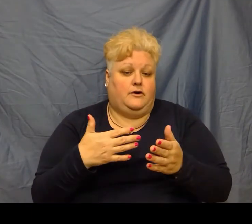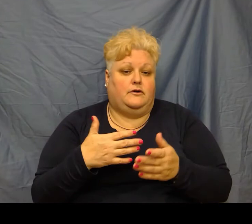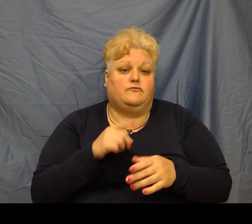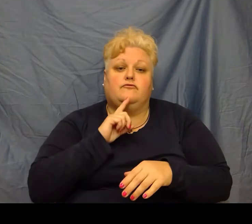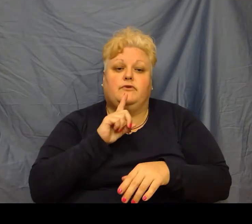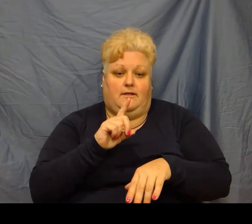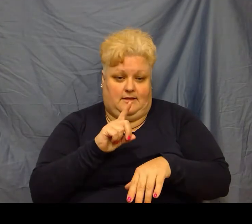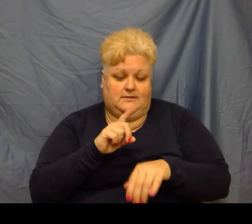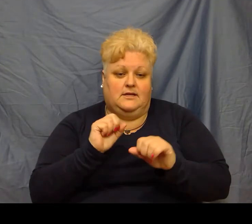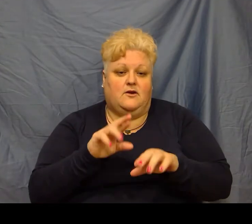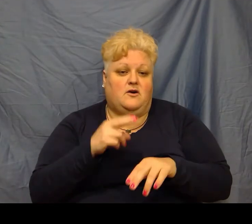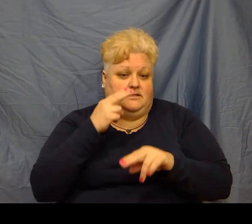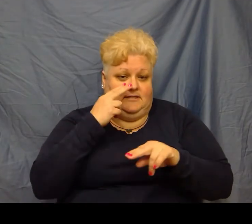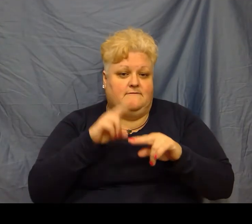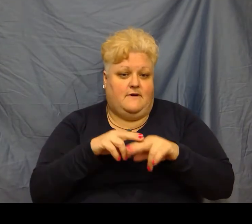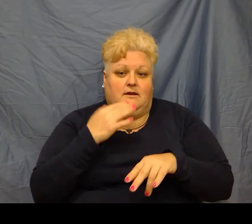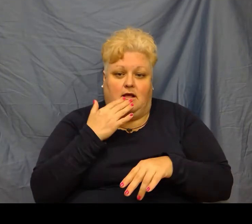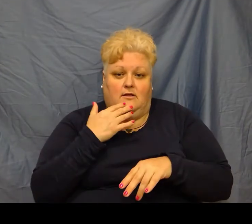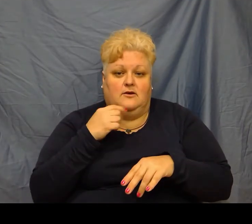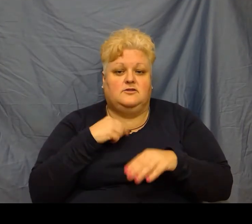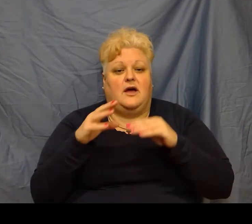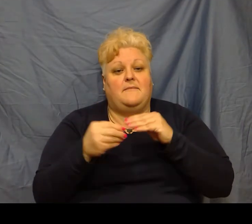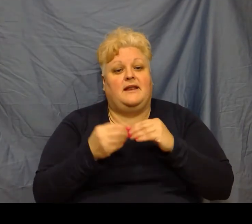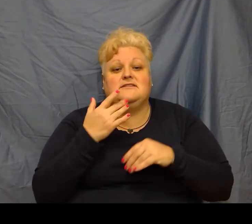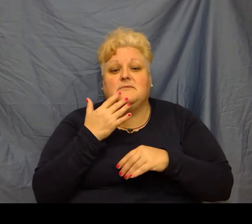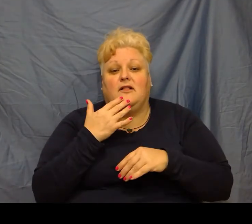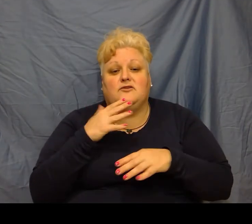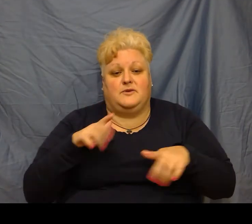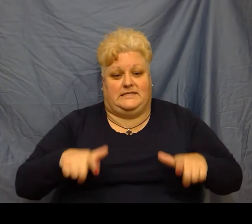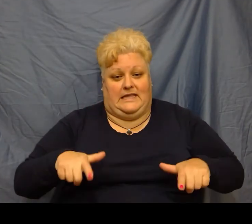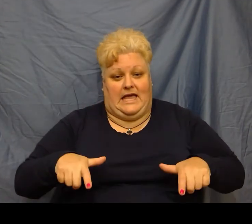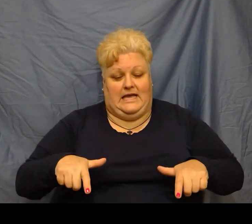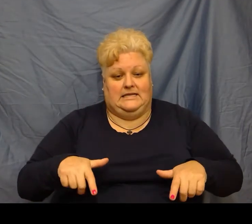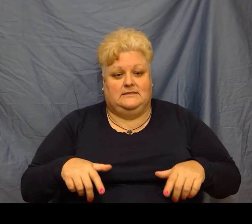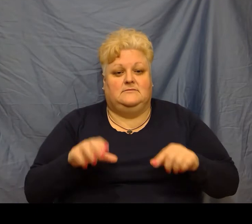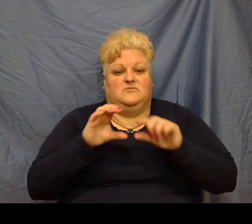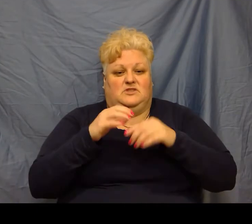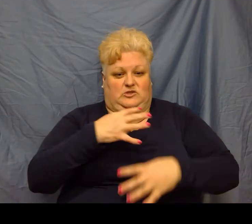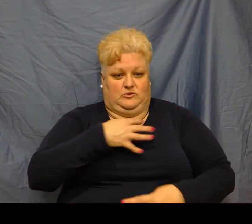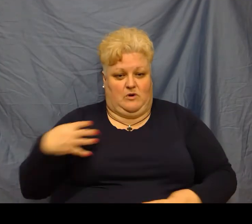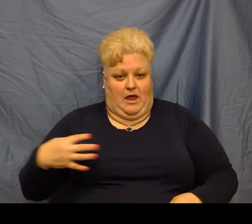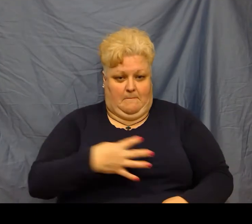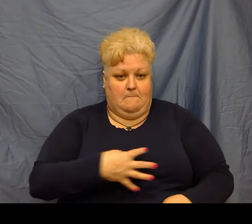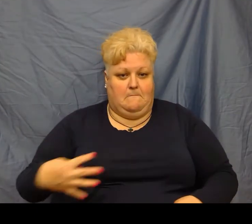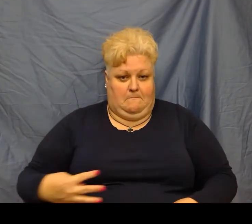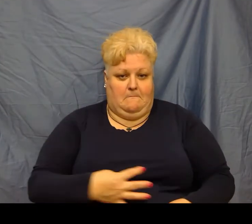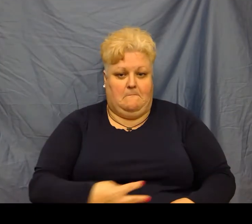fun. So I am adding some color to his legs, and I'm going to end up doing a stripe.